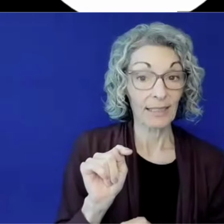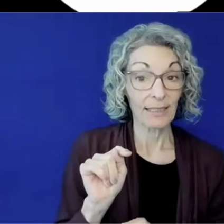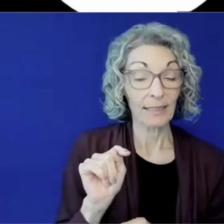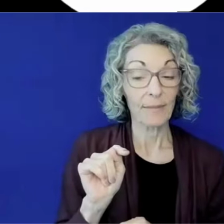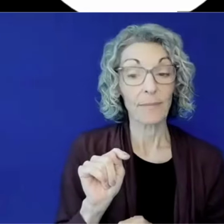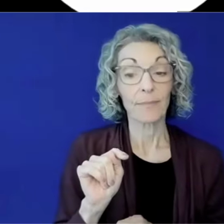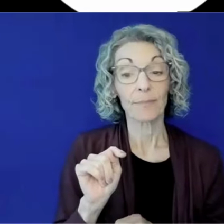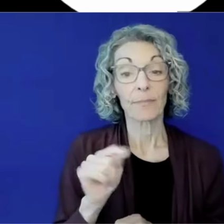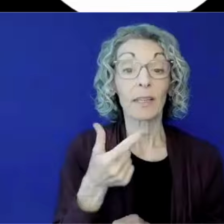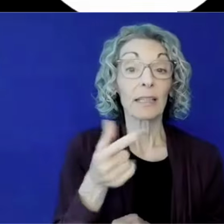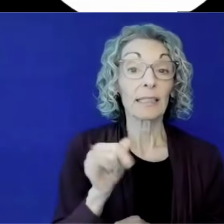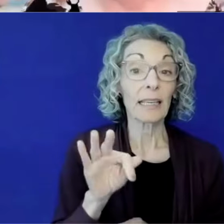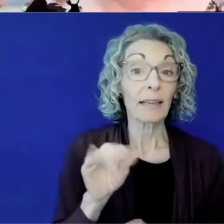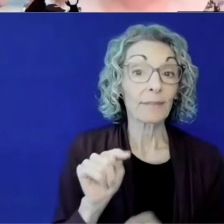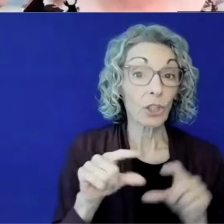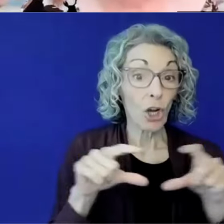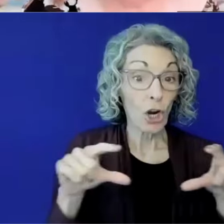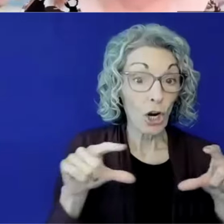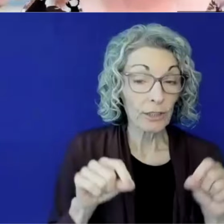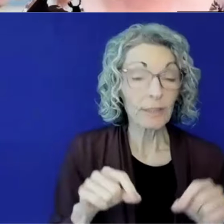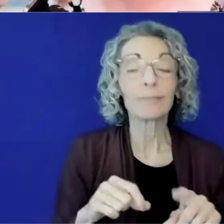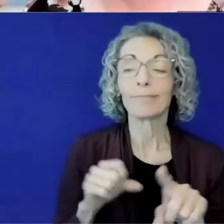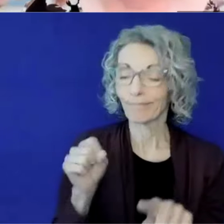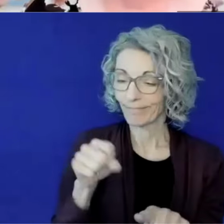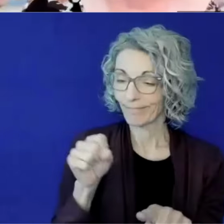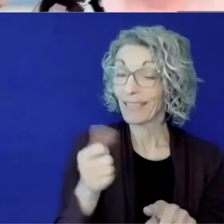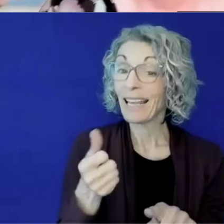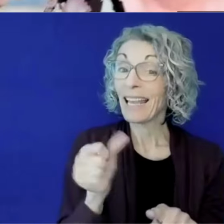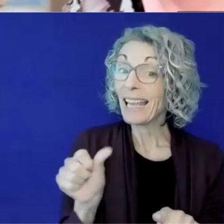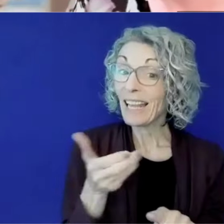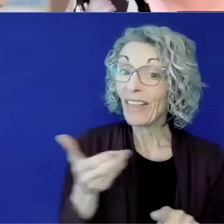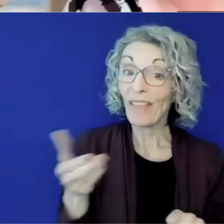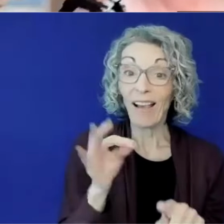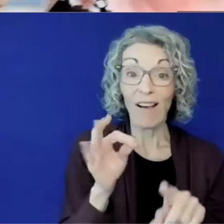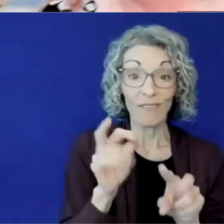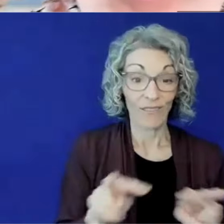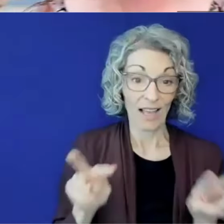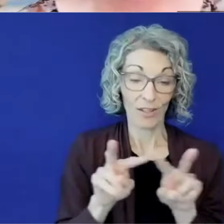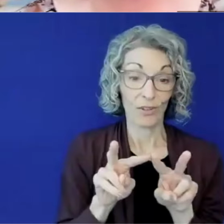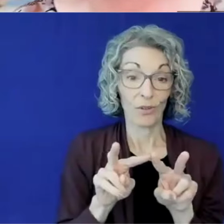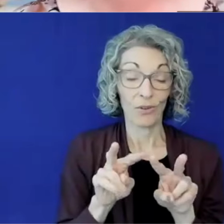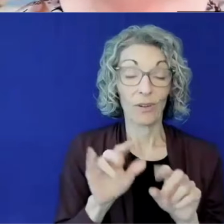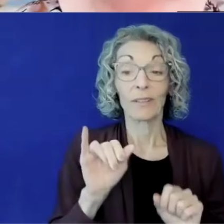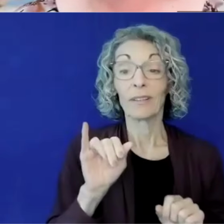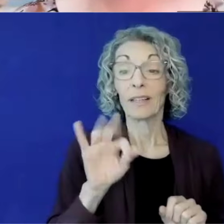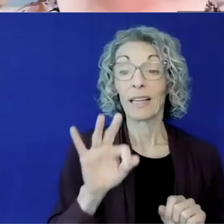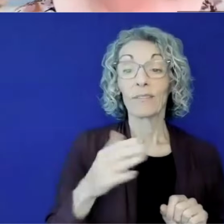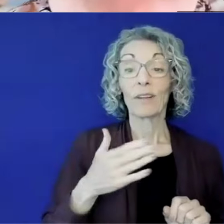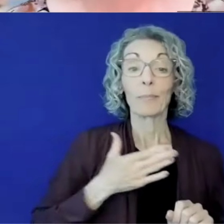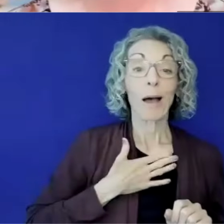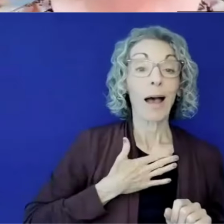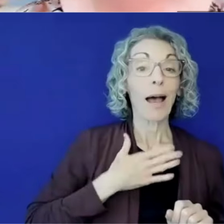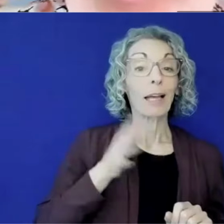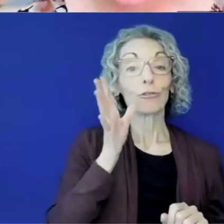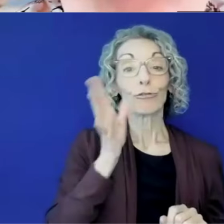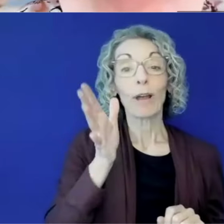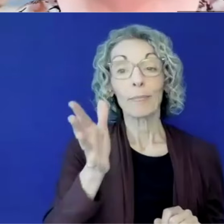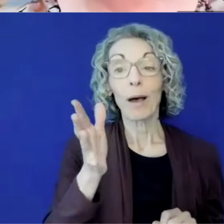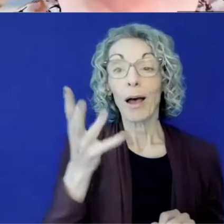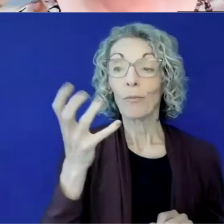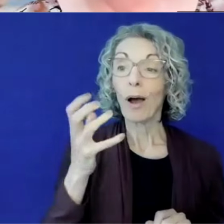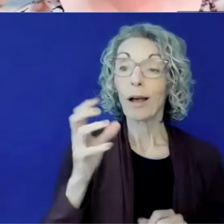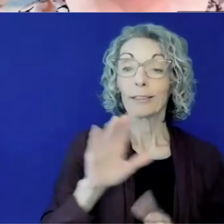gift cards. Yep, anything of value. So if my grandmother wants to be